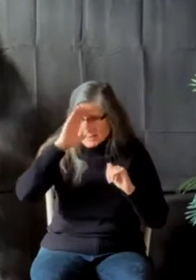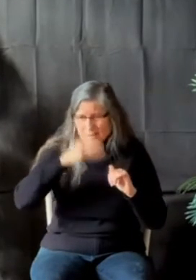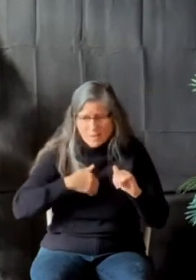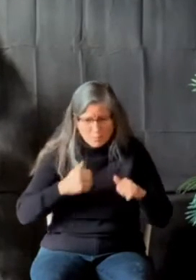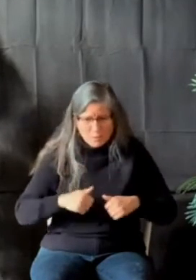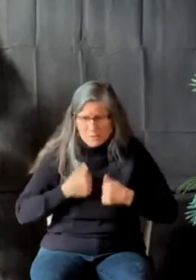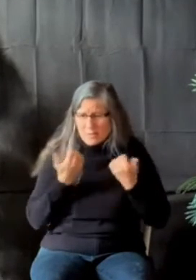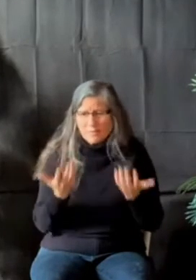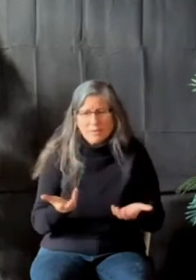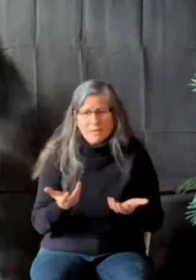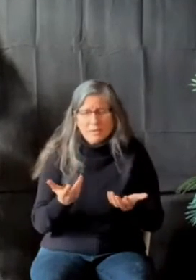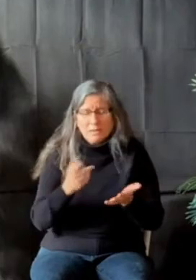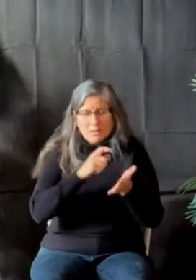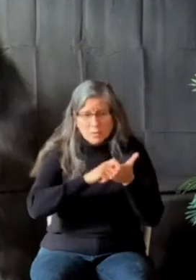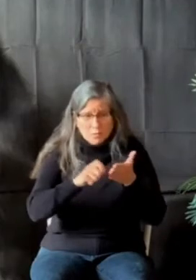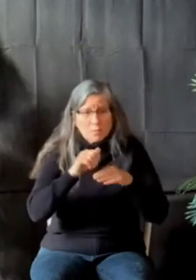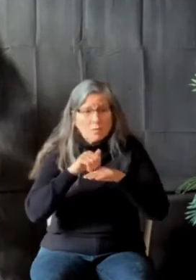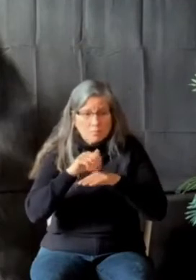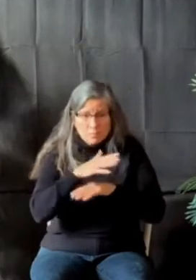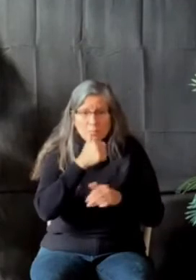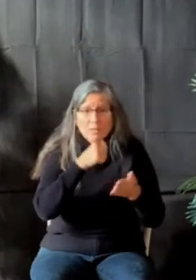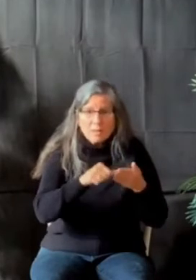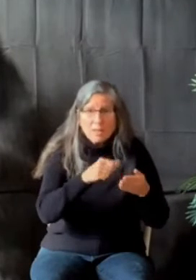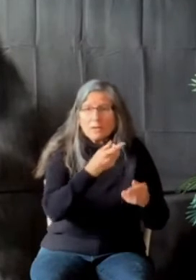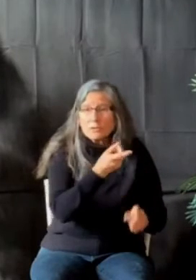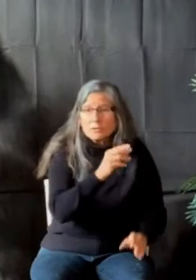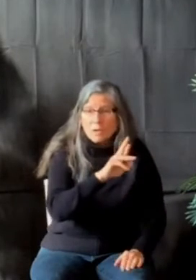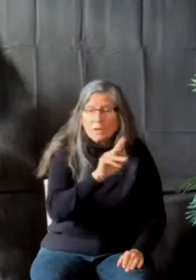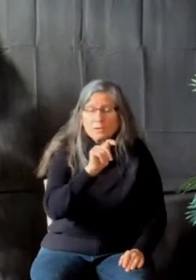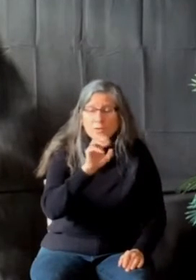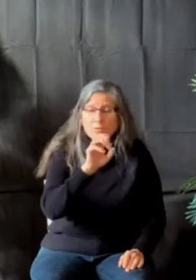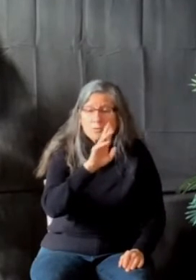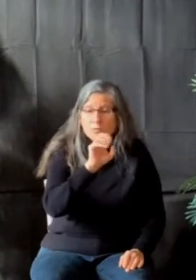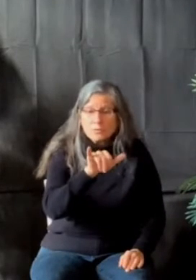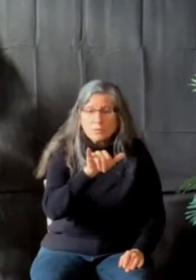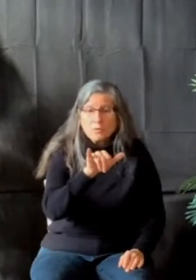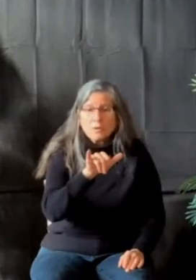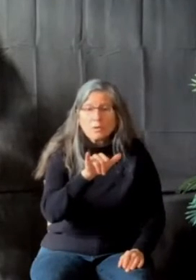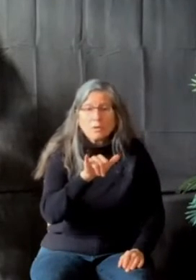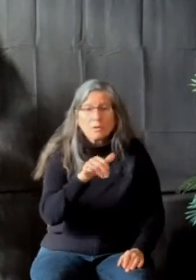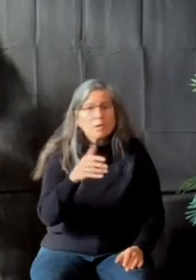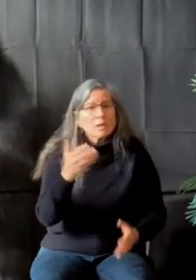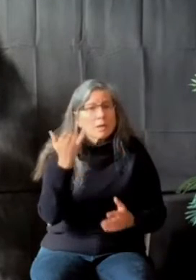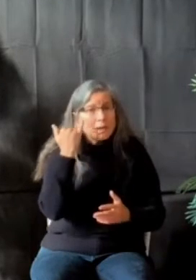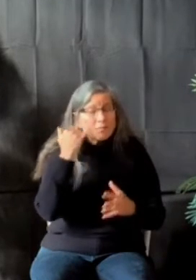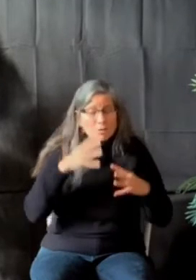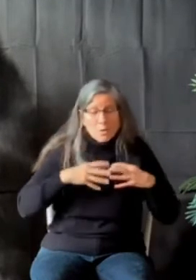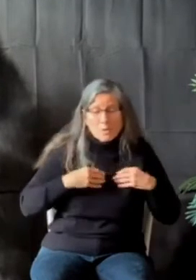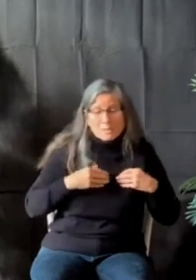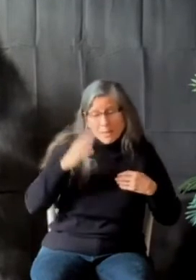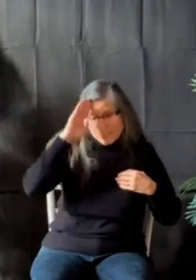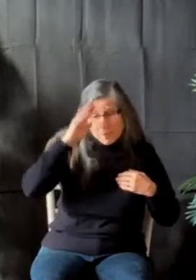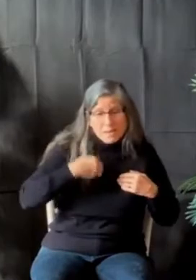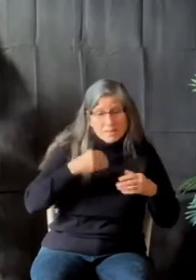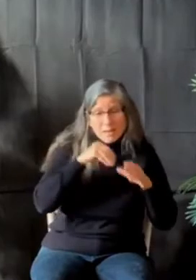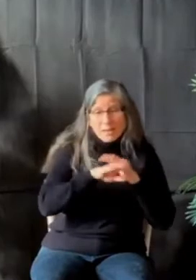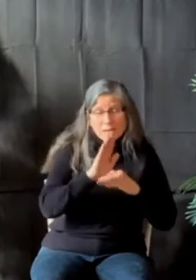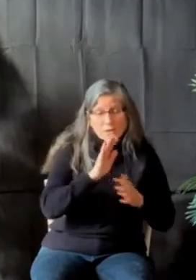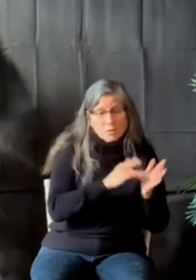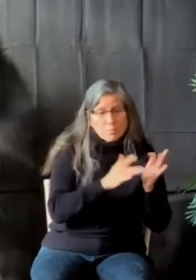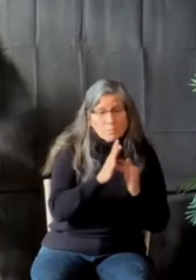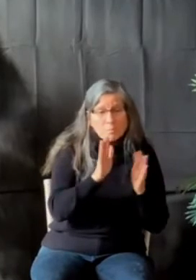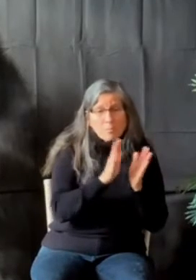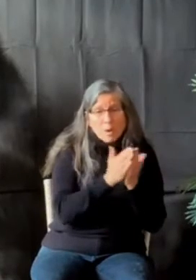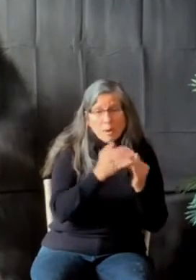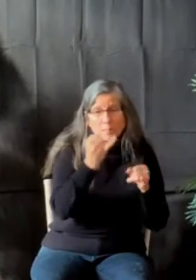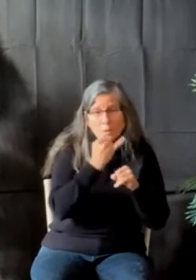And he wrote to Dr. Torrey and said, "If you'll just take him into the Moody Bible Institute, I know you can straighten him out."